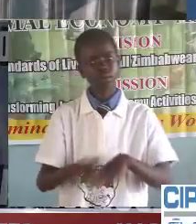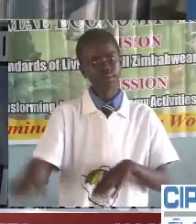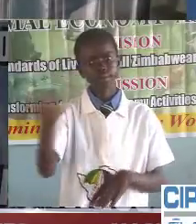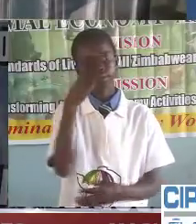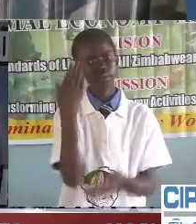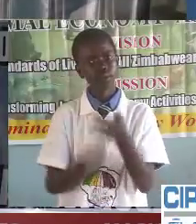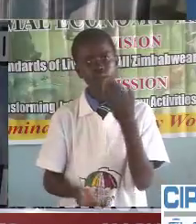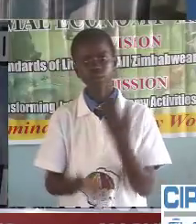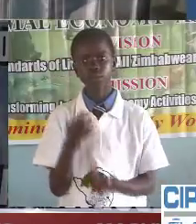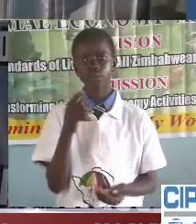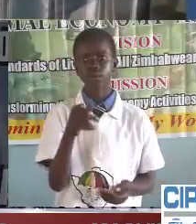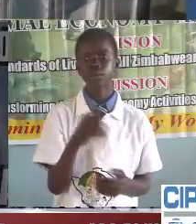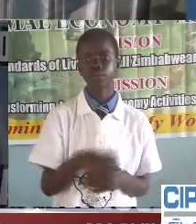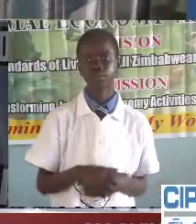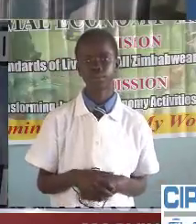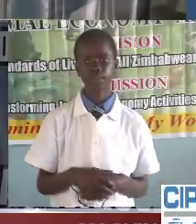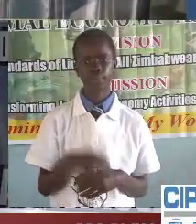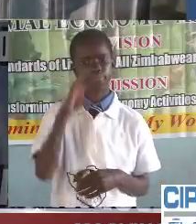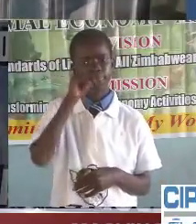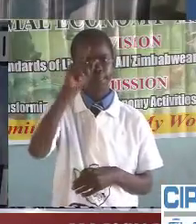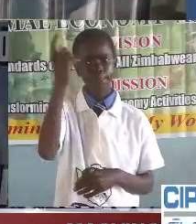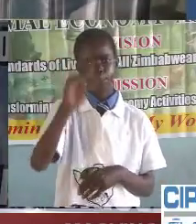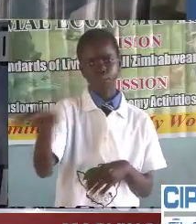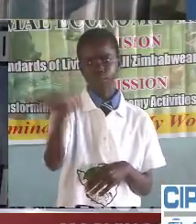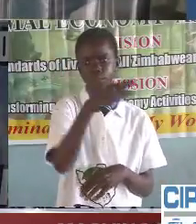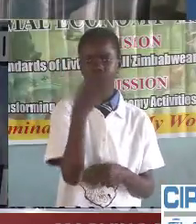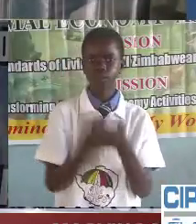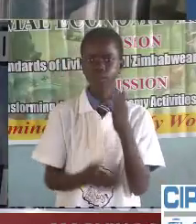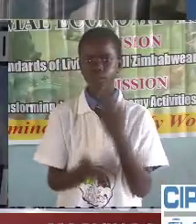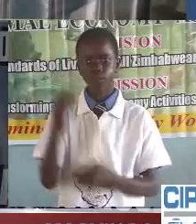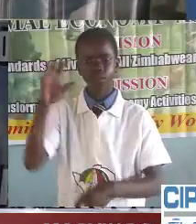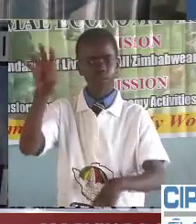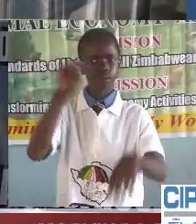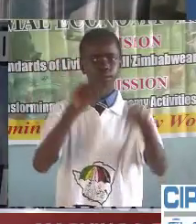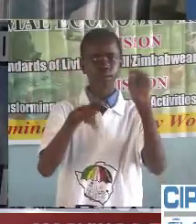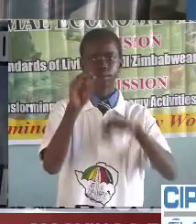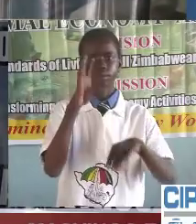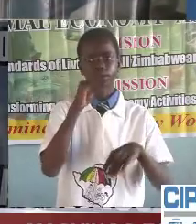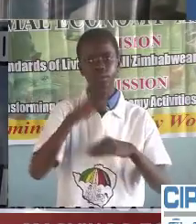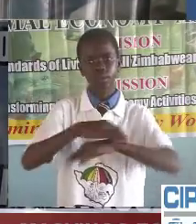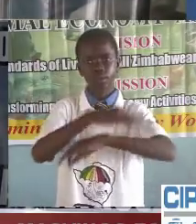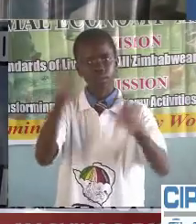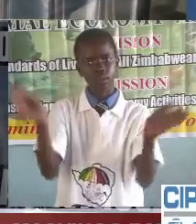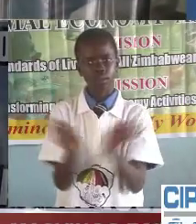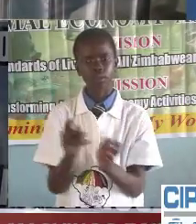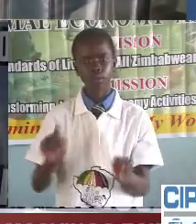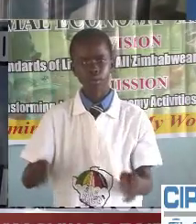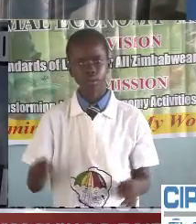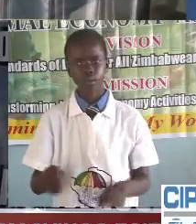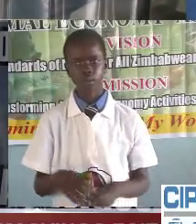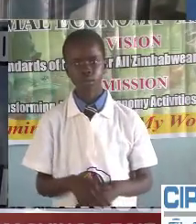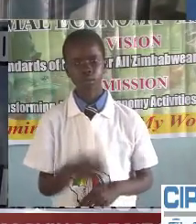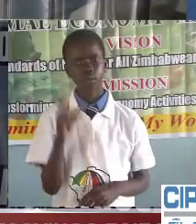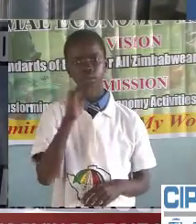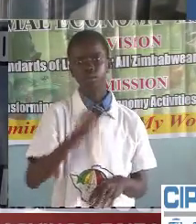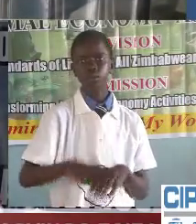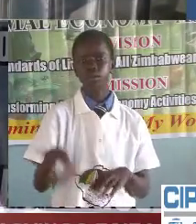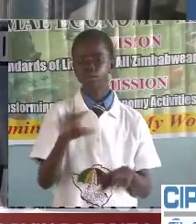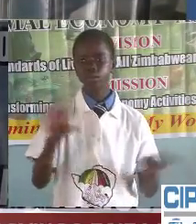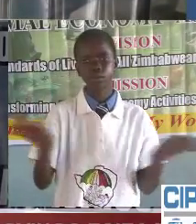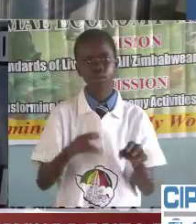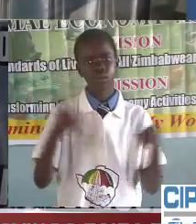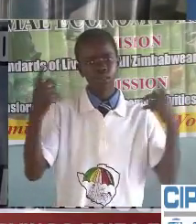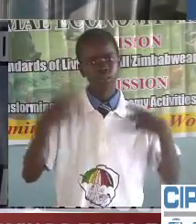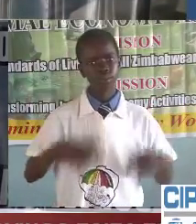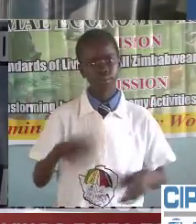vanotambura. We are poor residents muno mamucheke. Right, economy yedu yatorarama nayo muno mamucheke